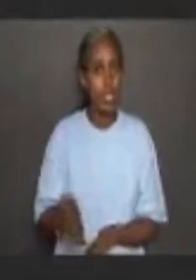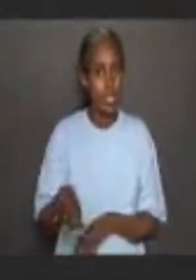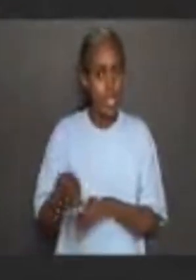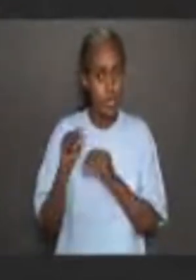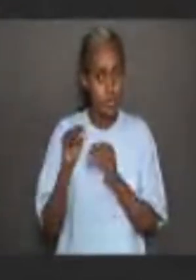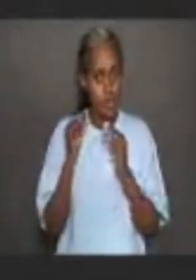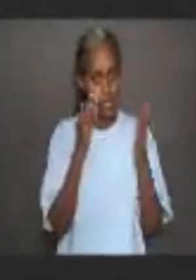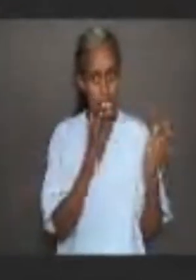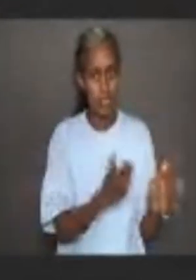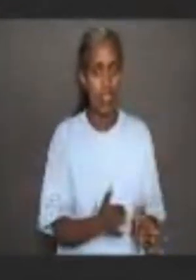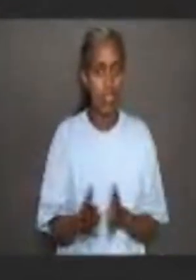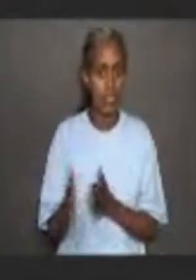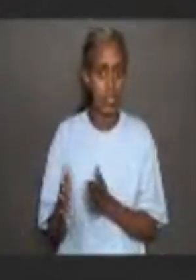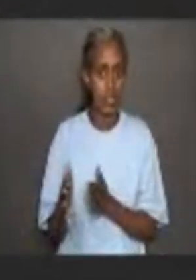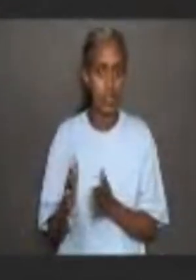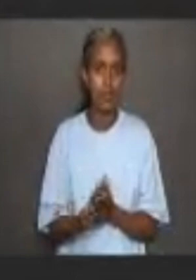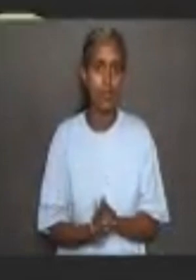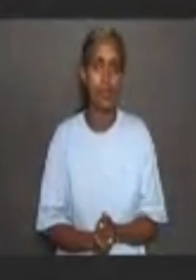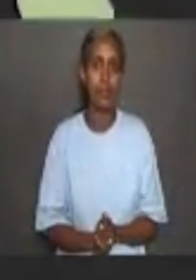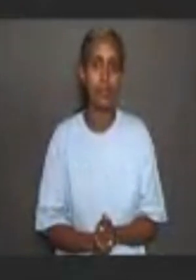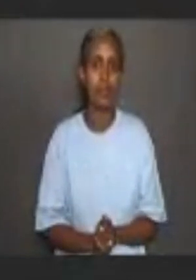Students, let's get ready.